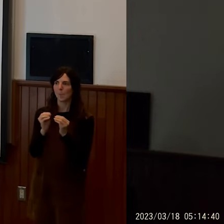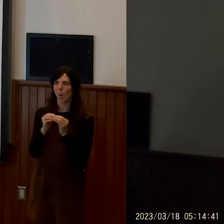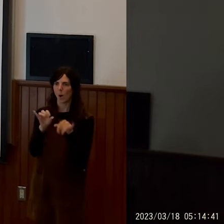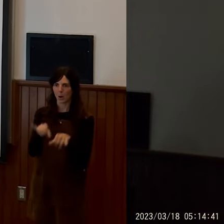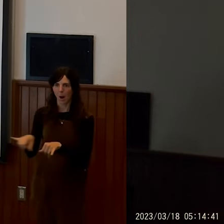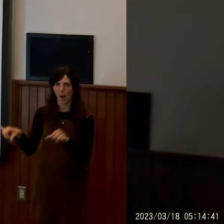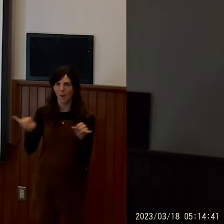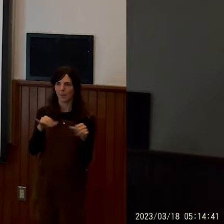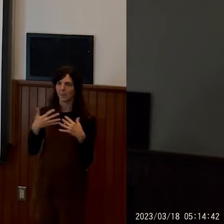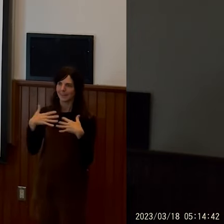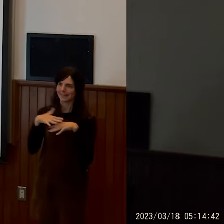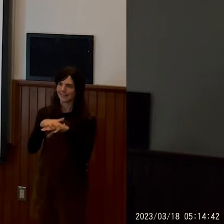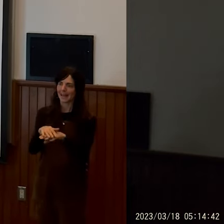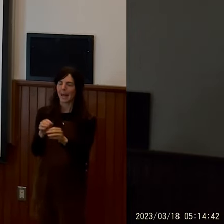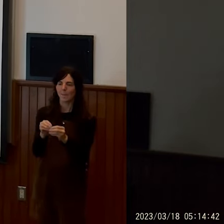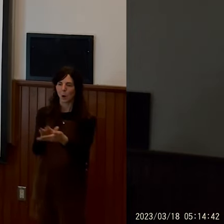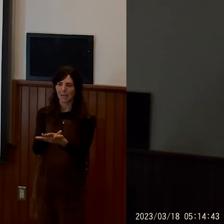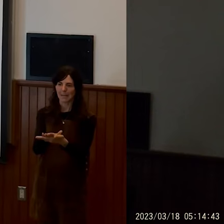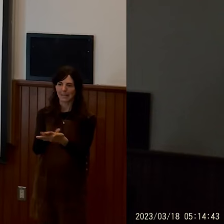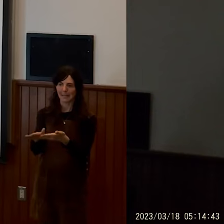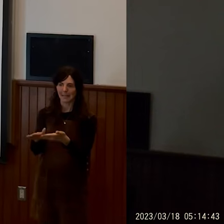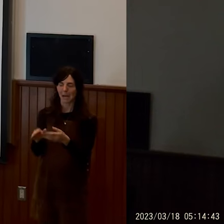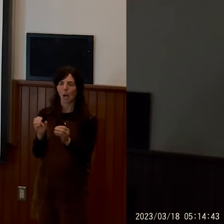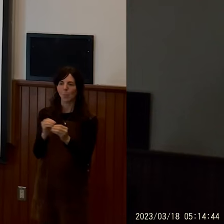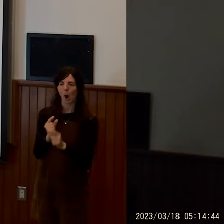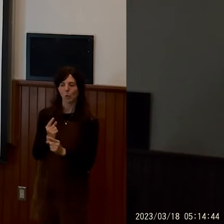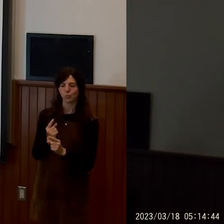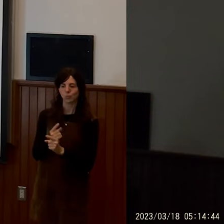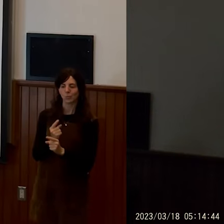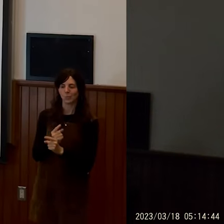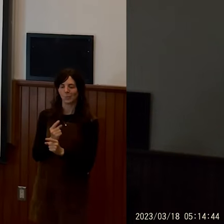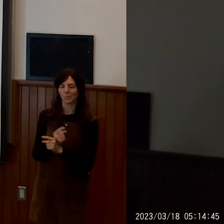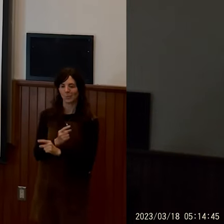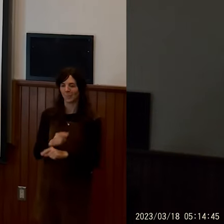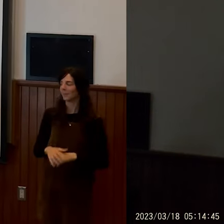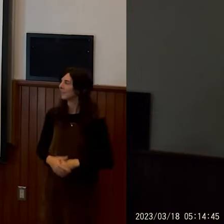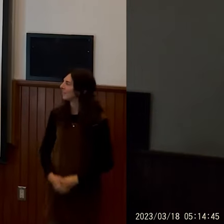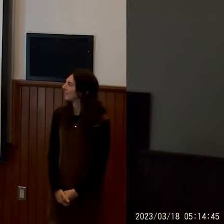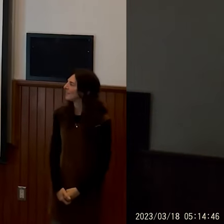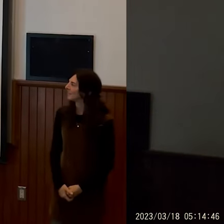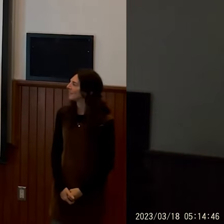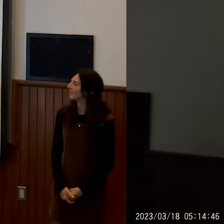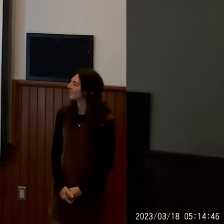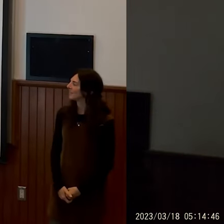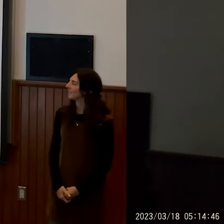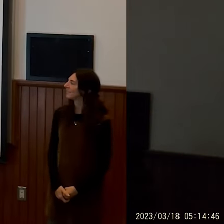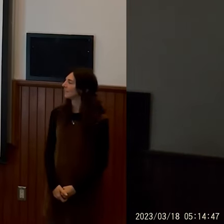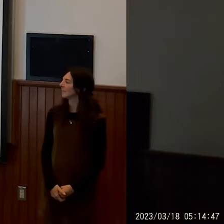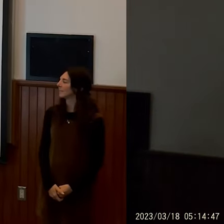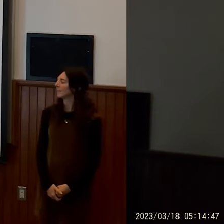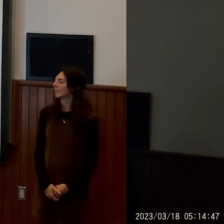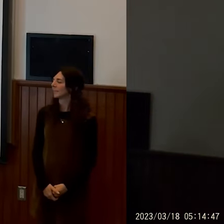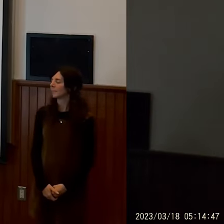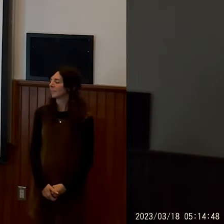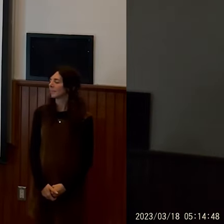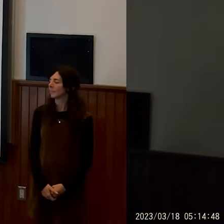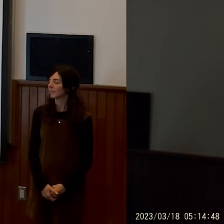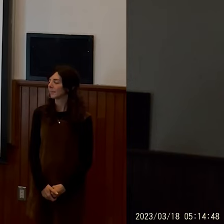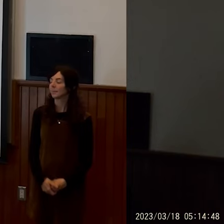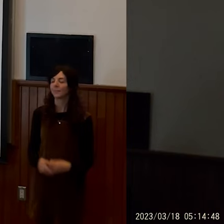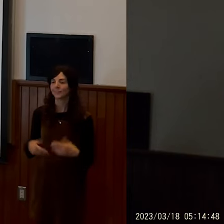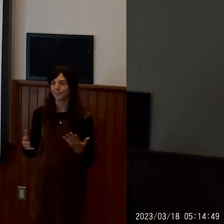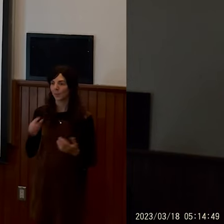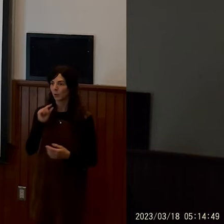it's become more sanitized and more palatable. And then because I think that queer